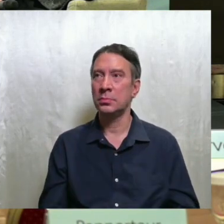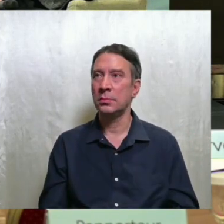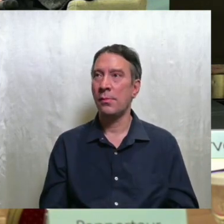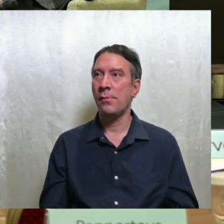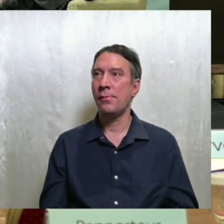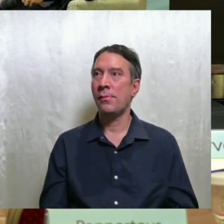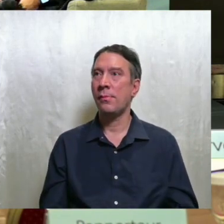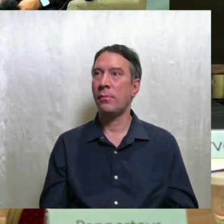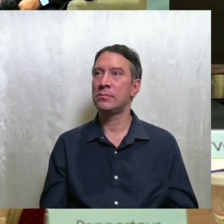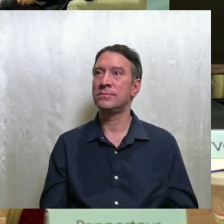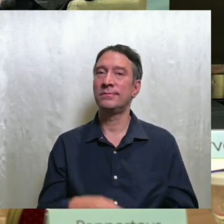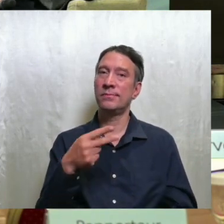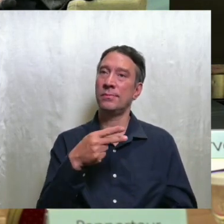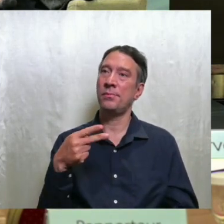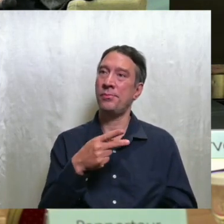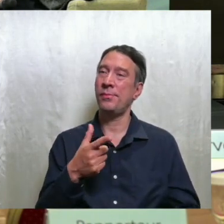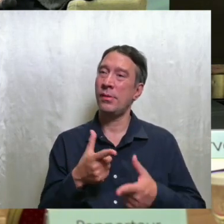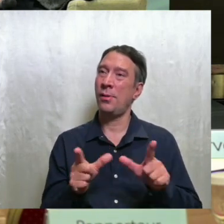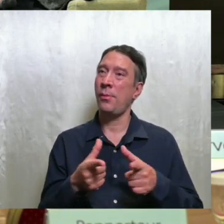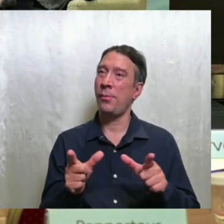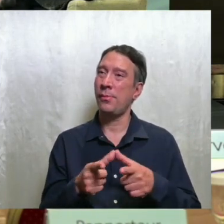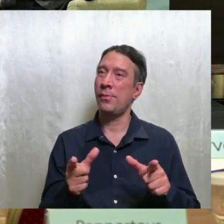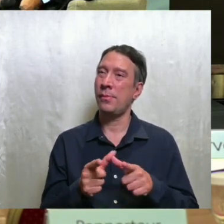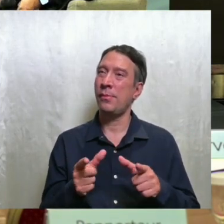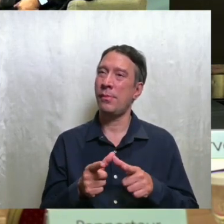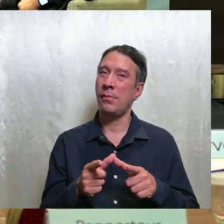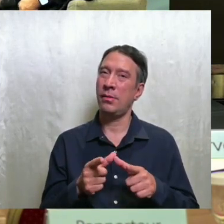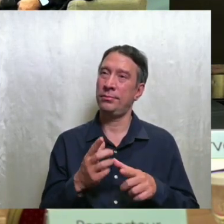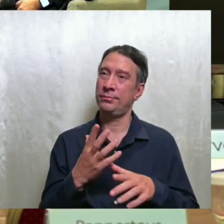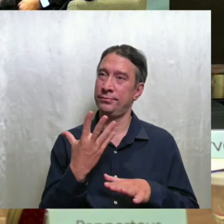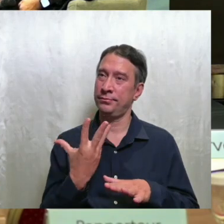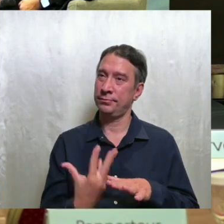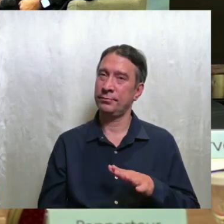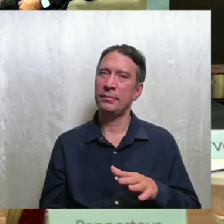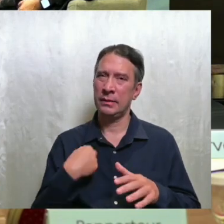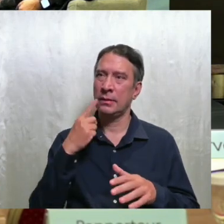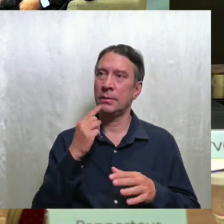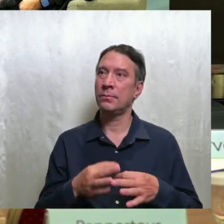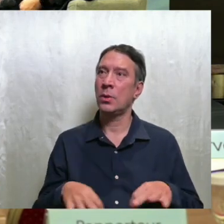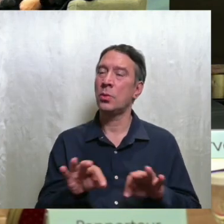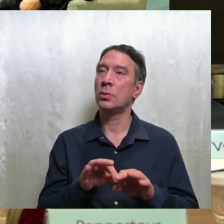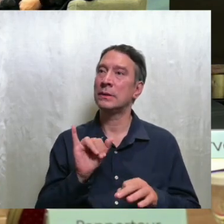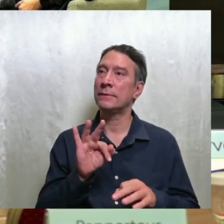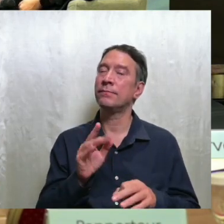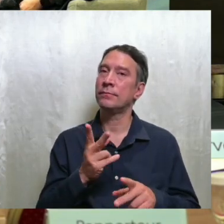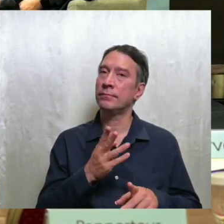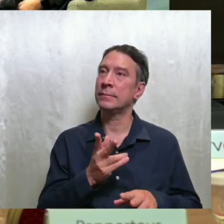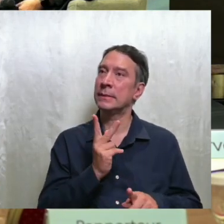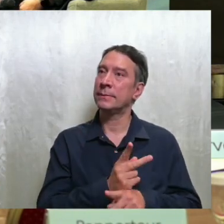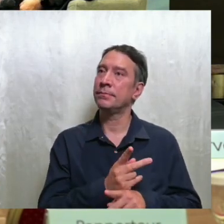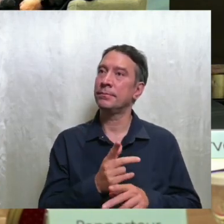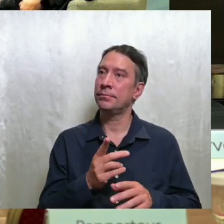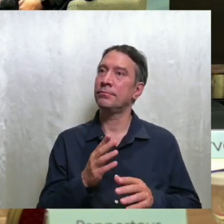available. As we all know, for English, we have AIs that are very well trained because of how widely it's spoken